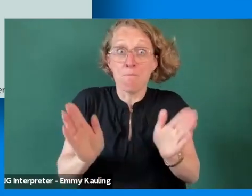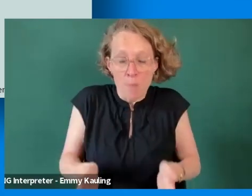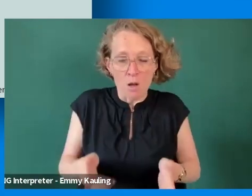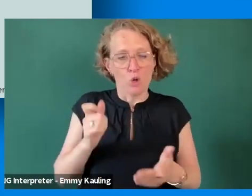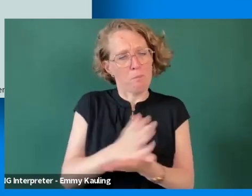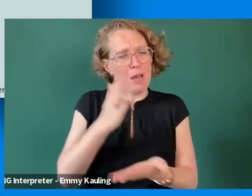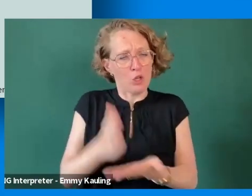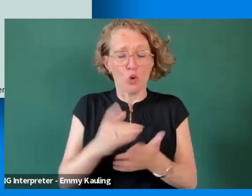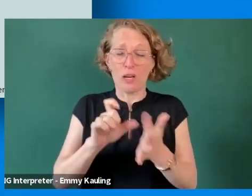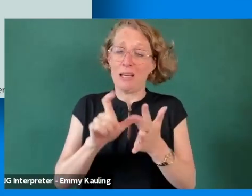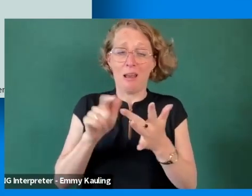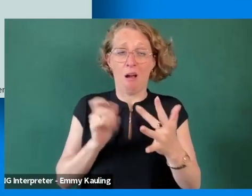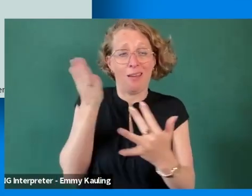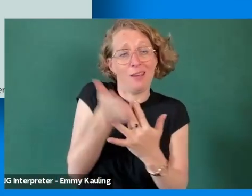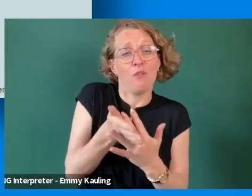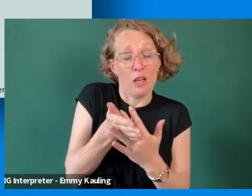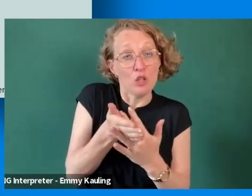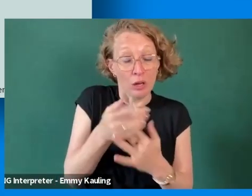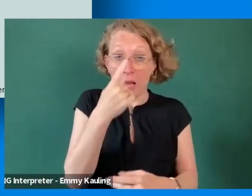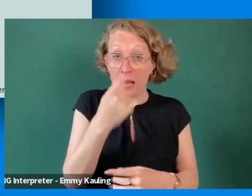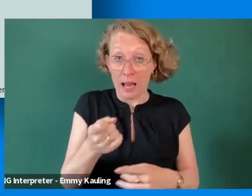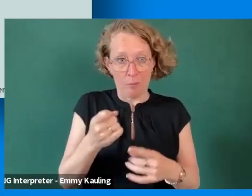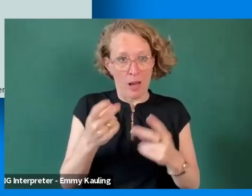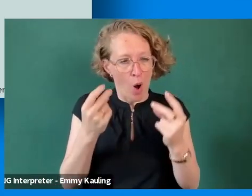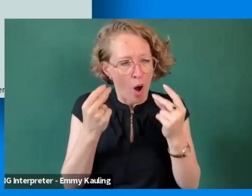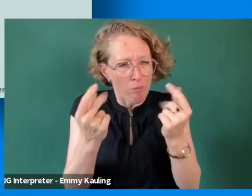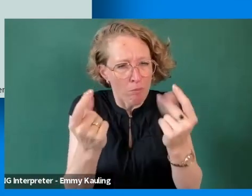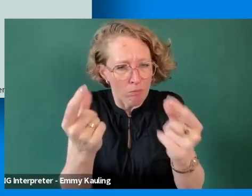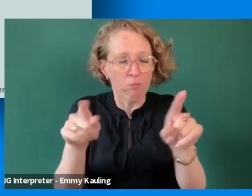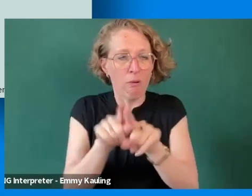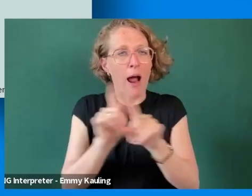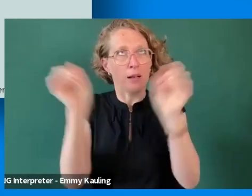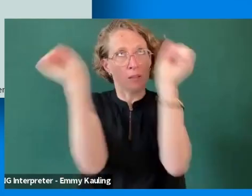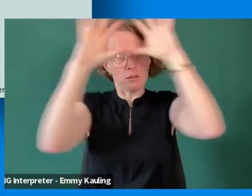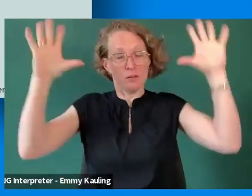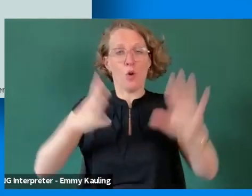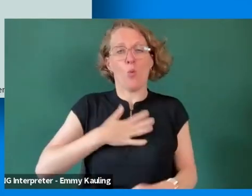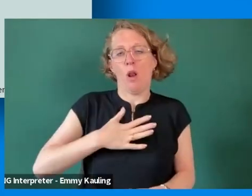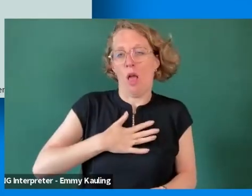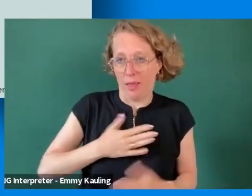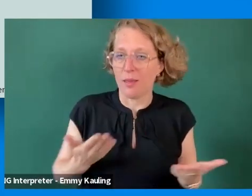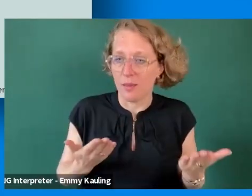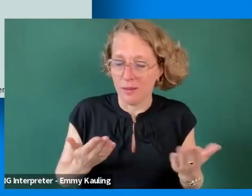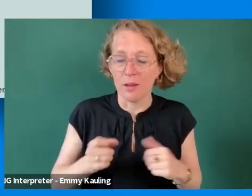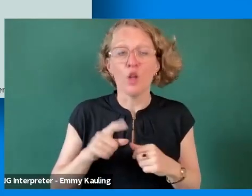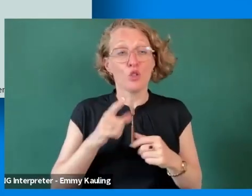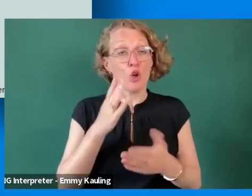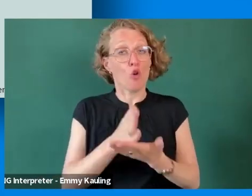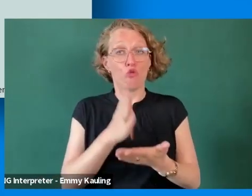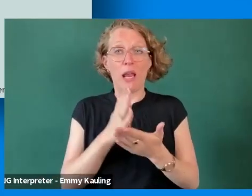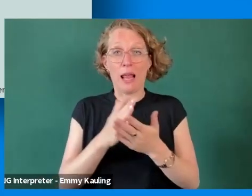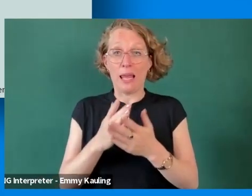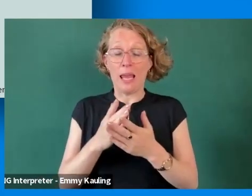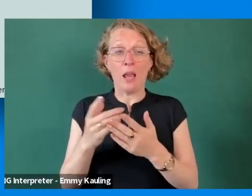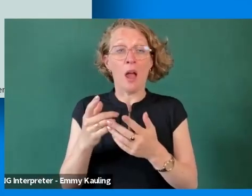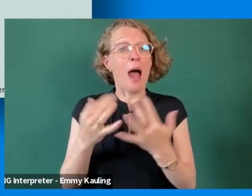that EDI interventions can be as effective as intended. And what that means is that they increase the circle of applicants